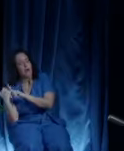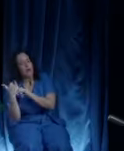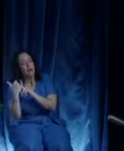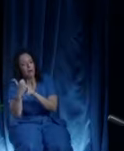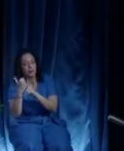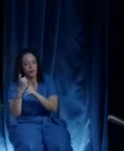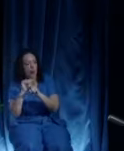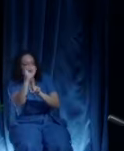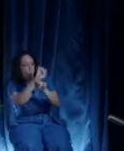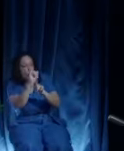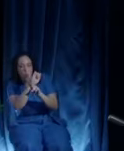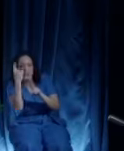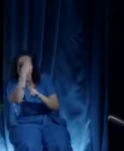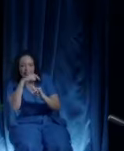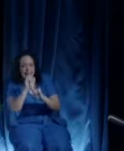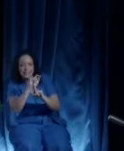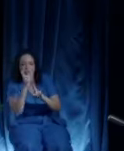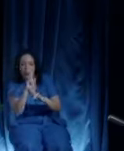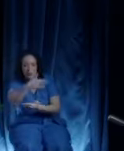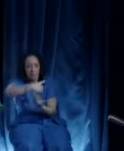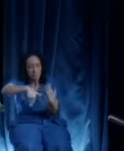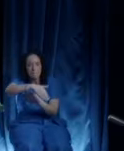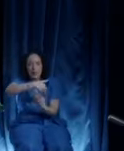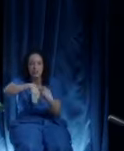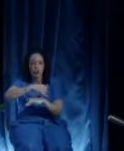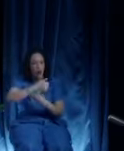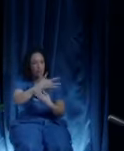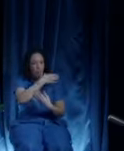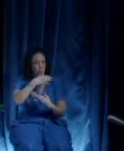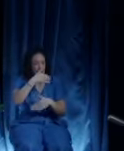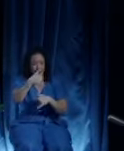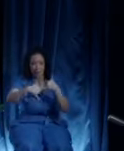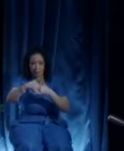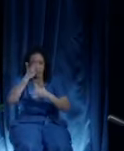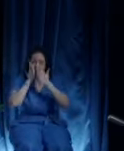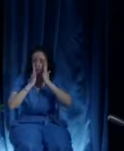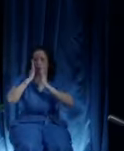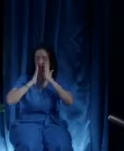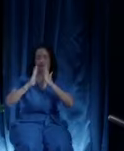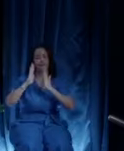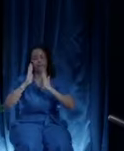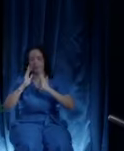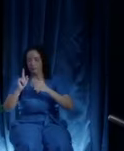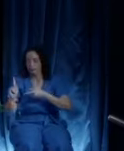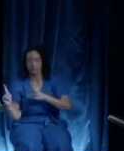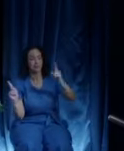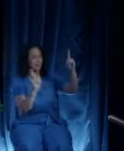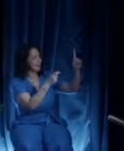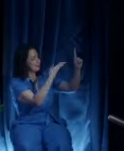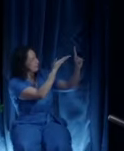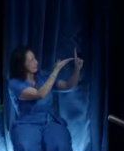of beer and milk, basically. I'm not quite sure what that was supposed to help. But, you know, and he's presented forward, and then